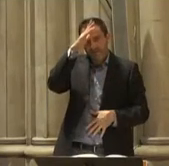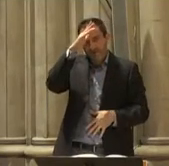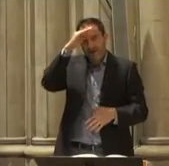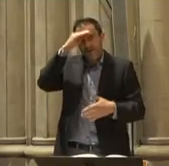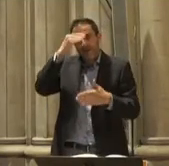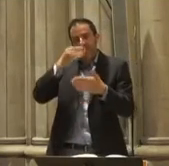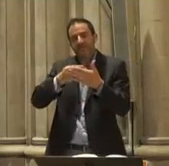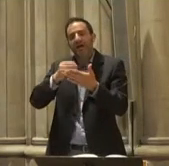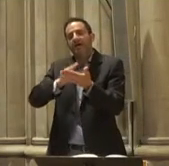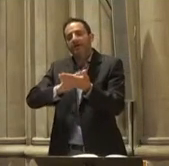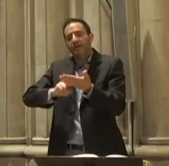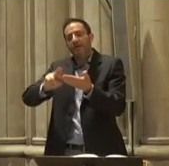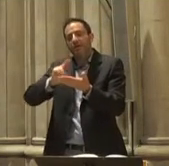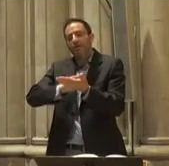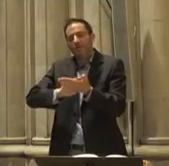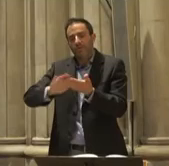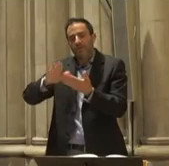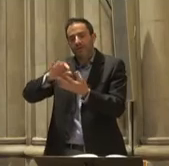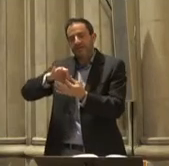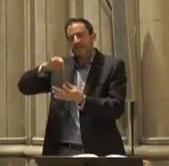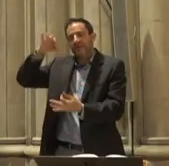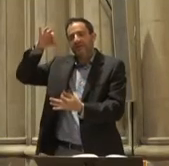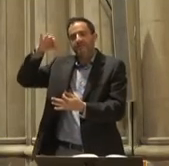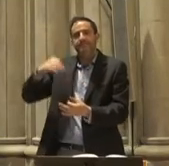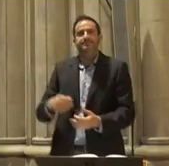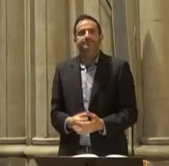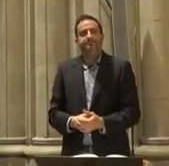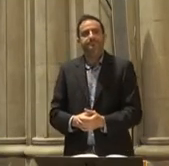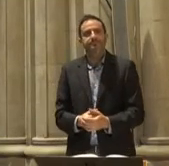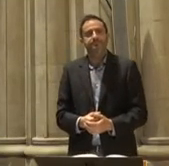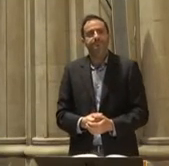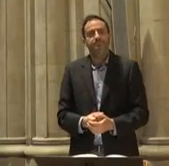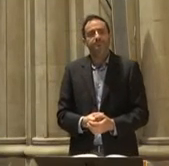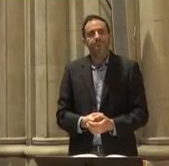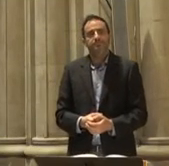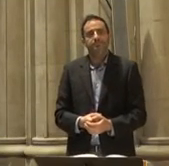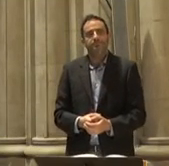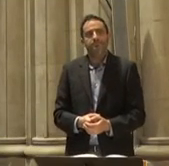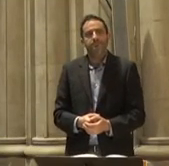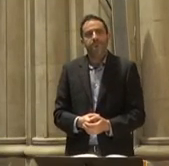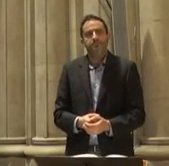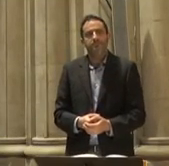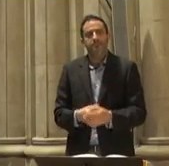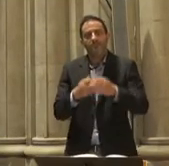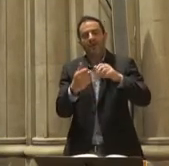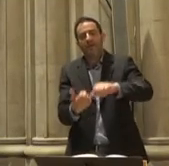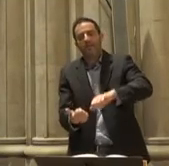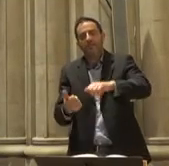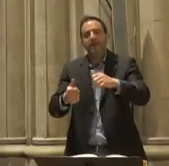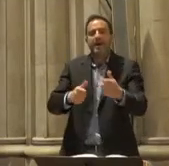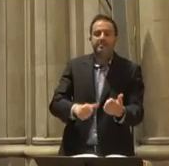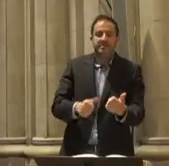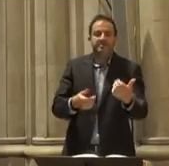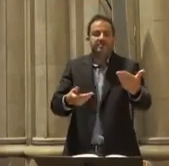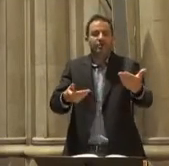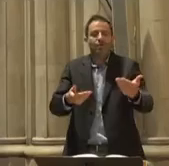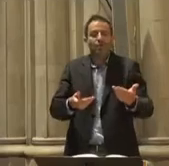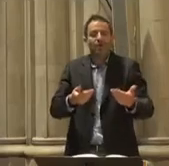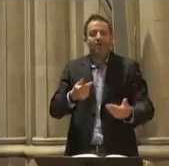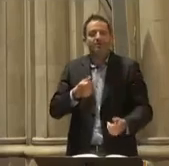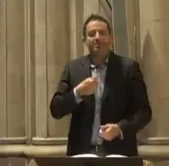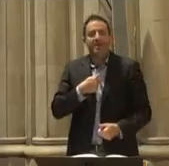of the Son and of the Holy Spirit. Baptism welcomes us into